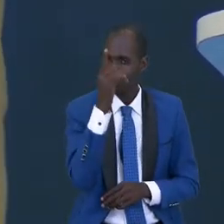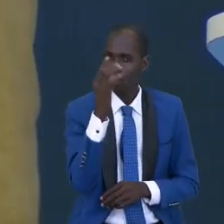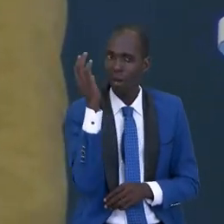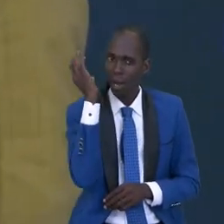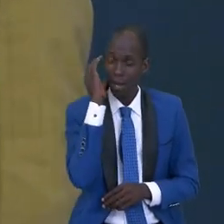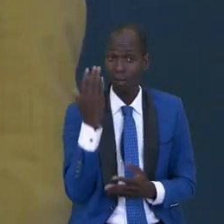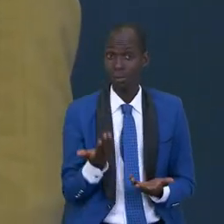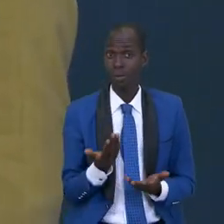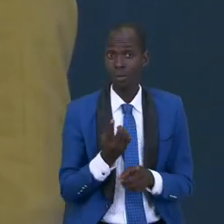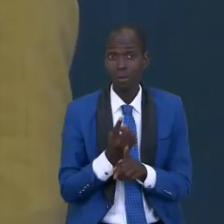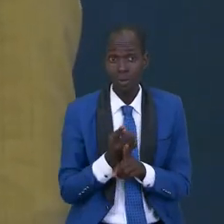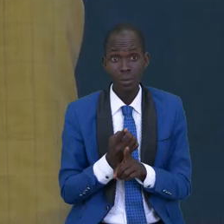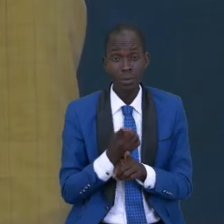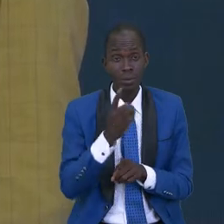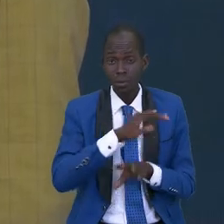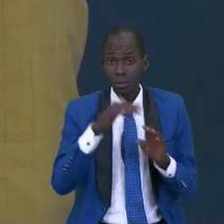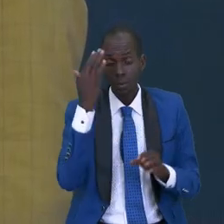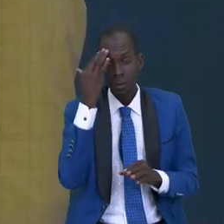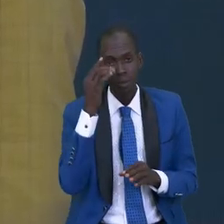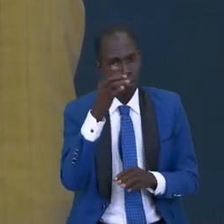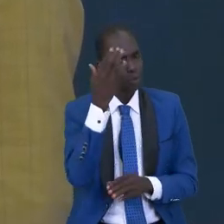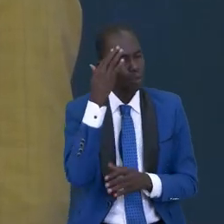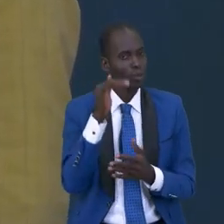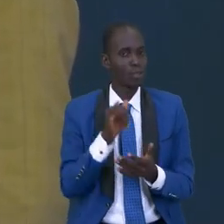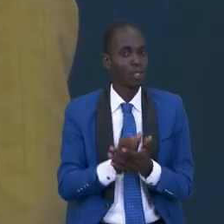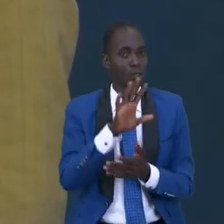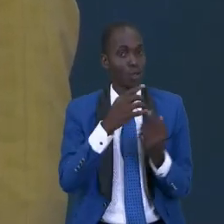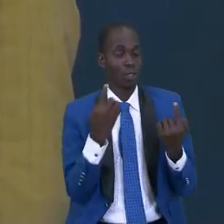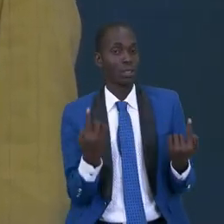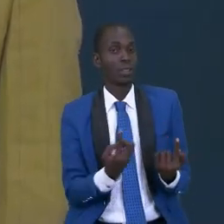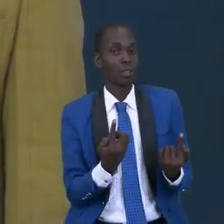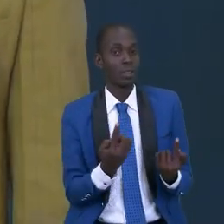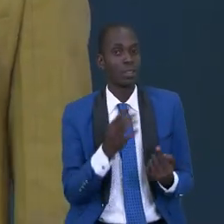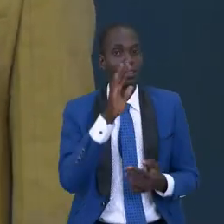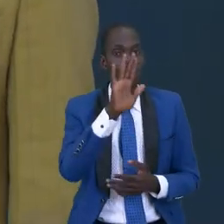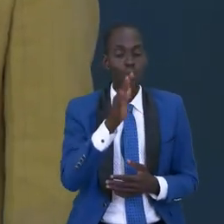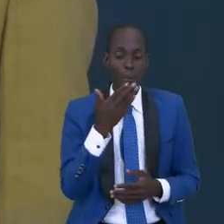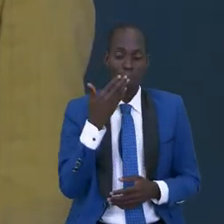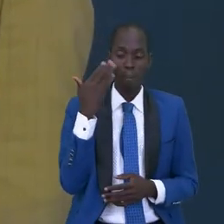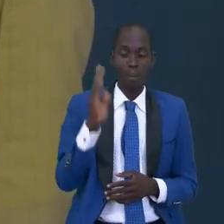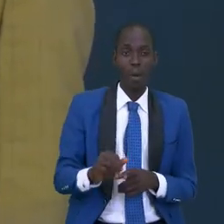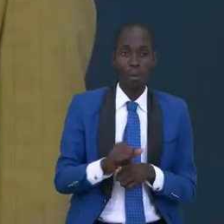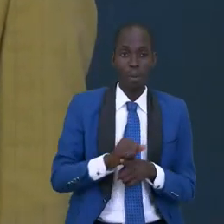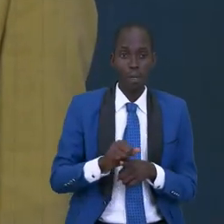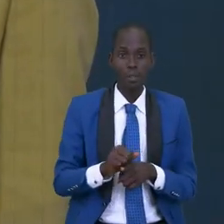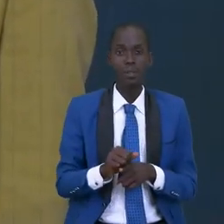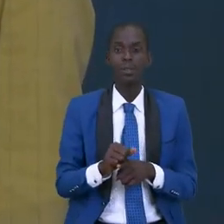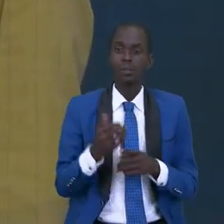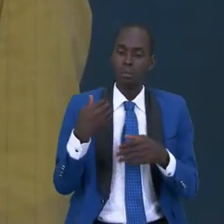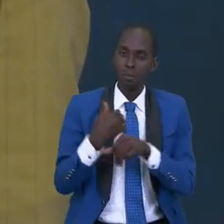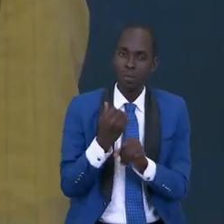that your sin, your evil, your transgression nailed